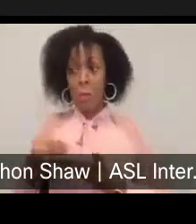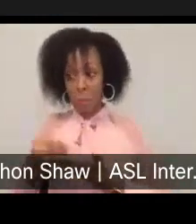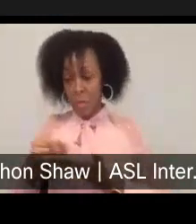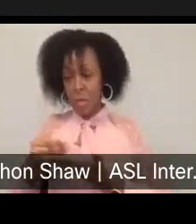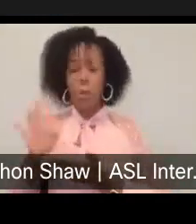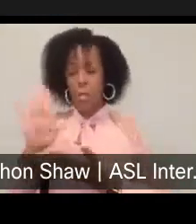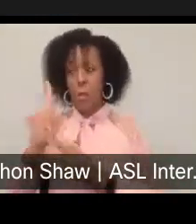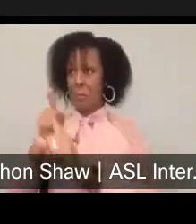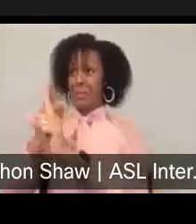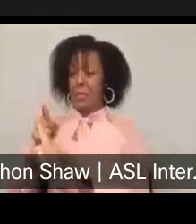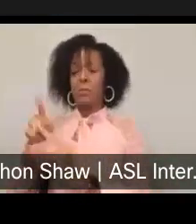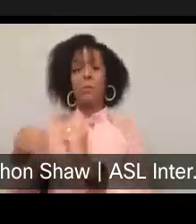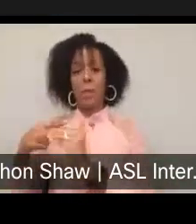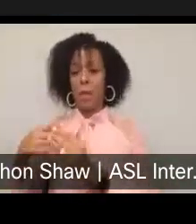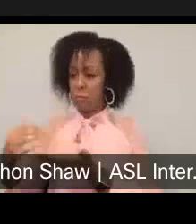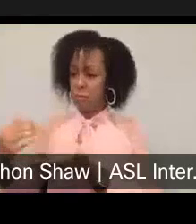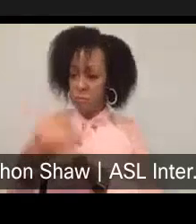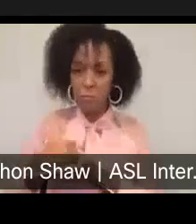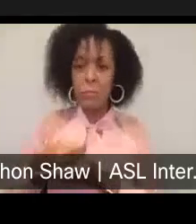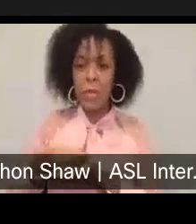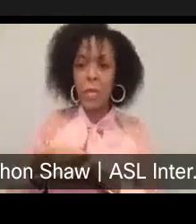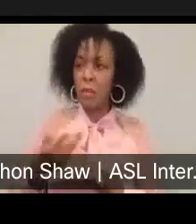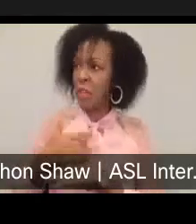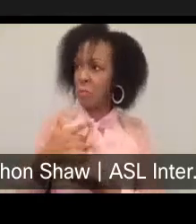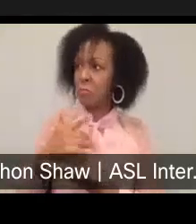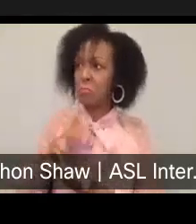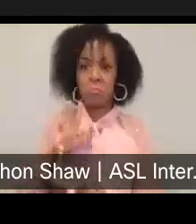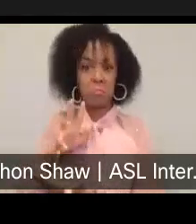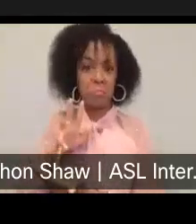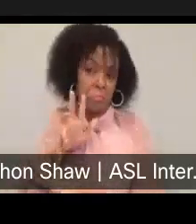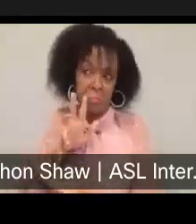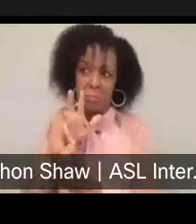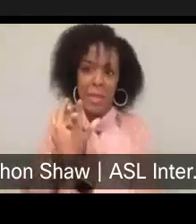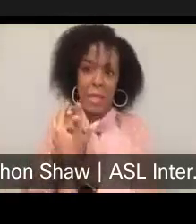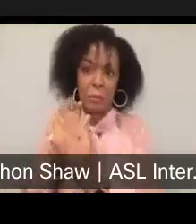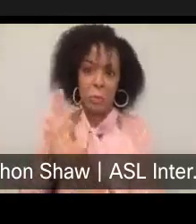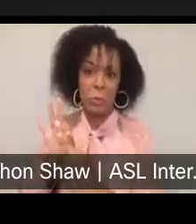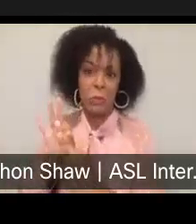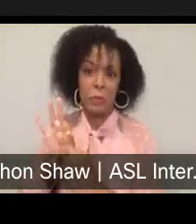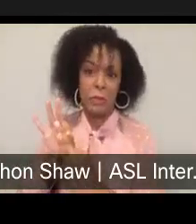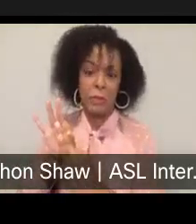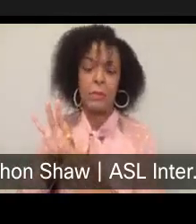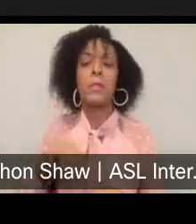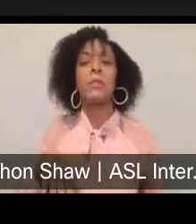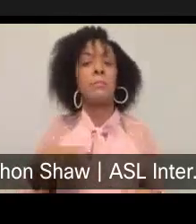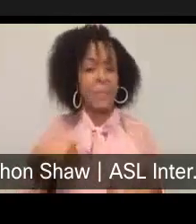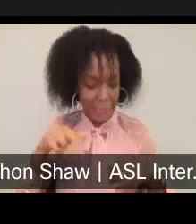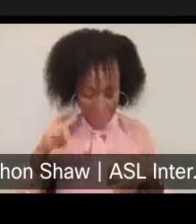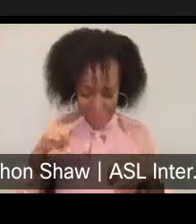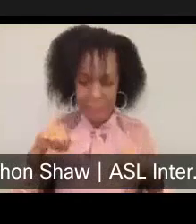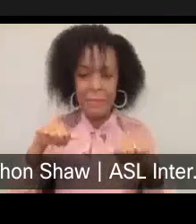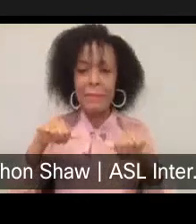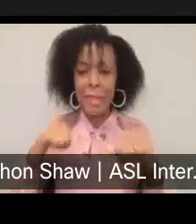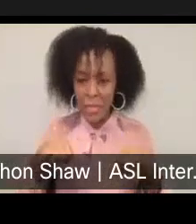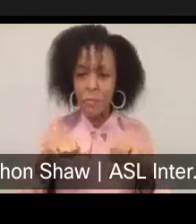like this is a good place for me to get tied into. And as I state and learned. I learned more about